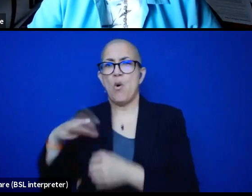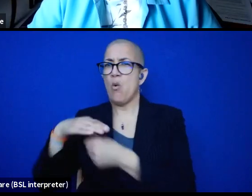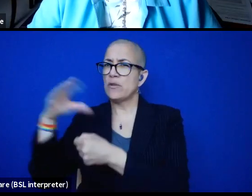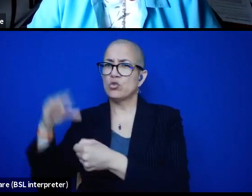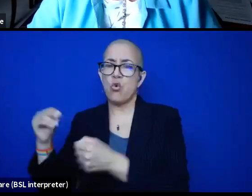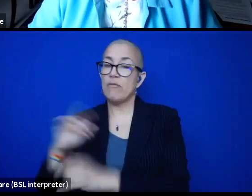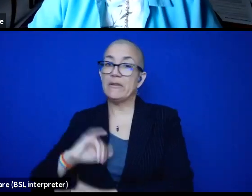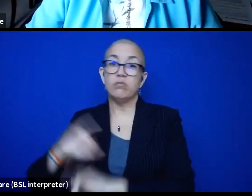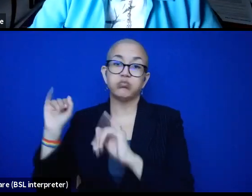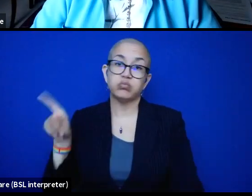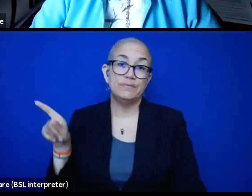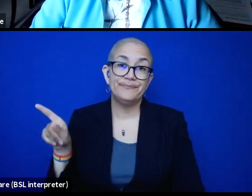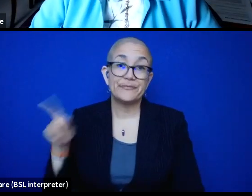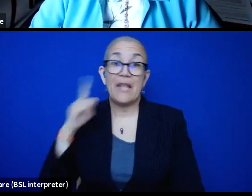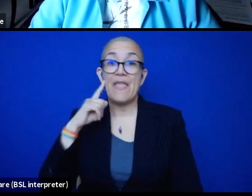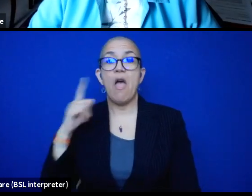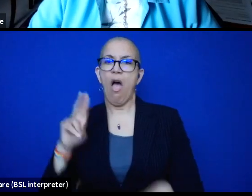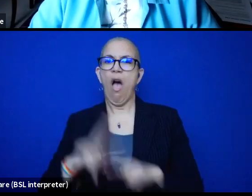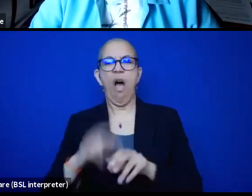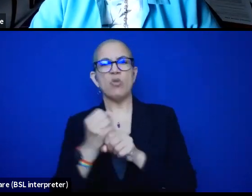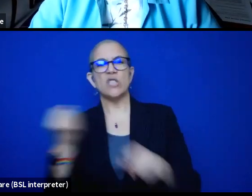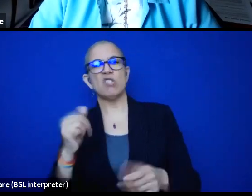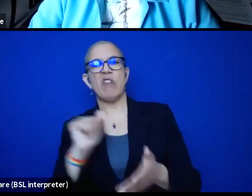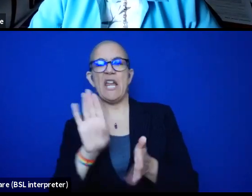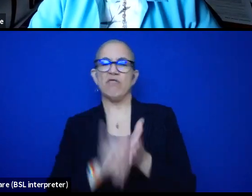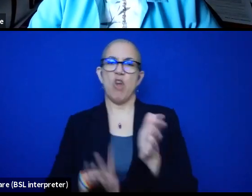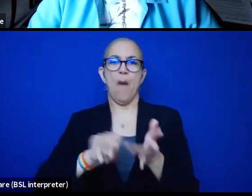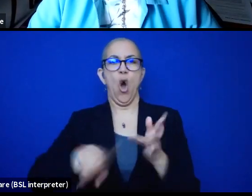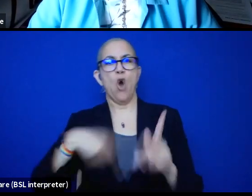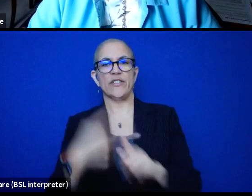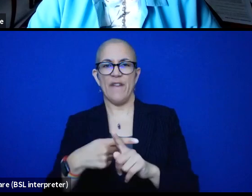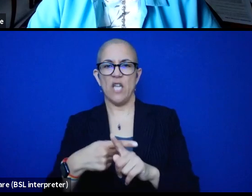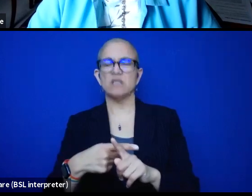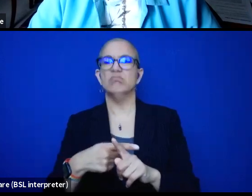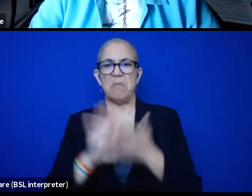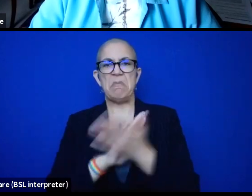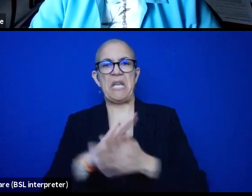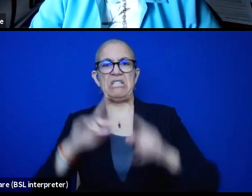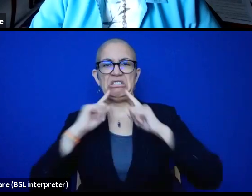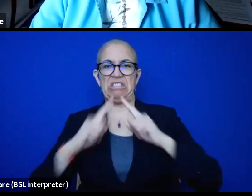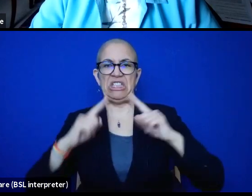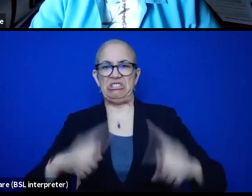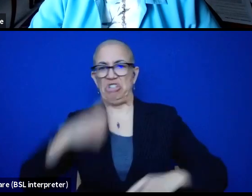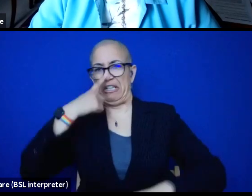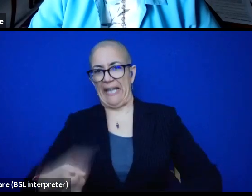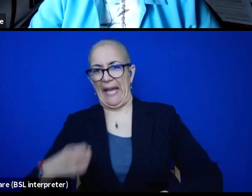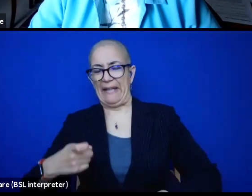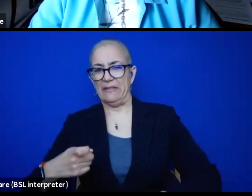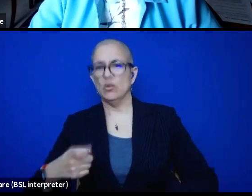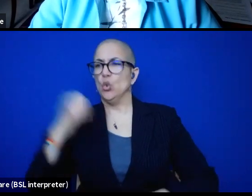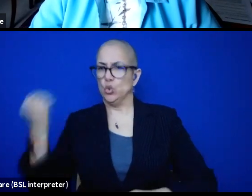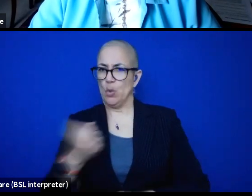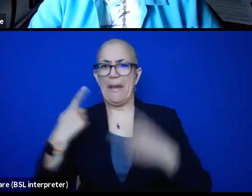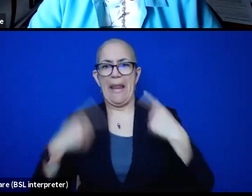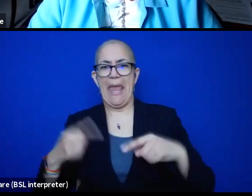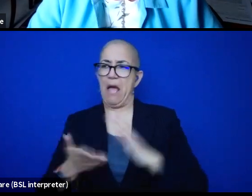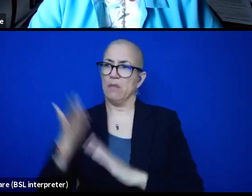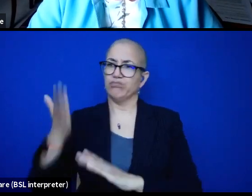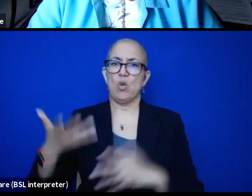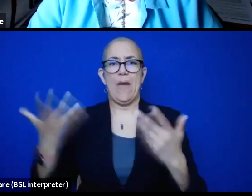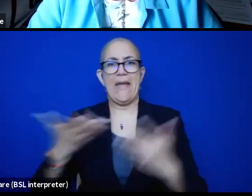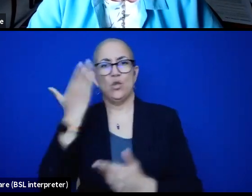think that actually if you've got a degree from Oxford in something, then that automatically means that you can teach and that you should be allowed to go into any school